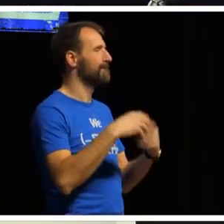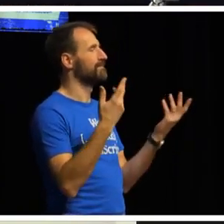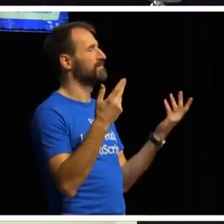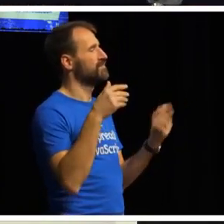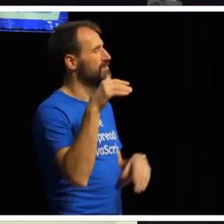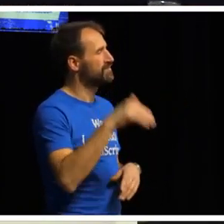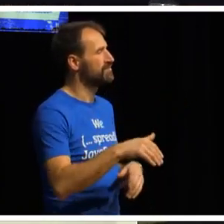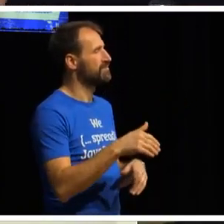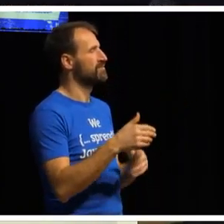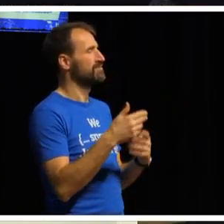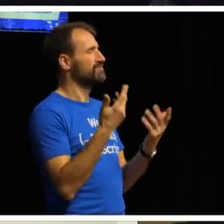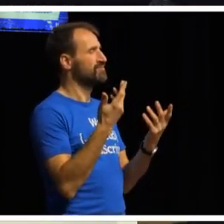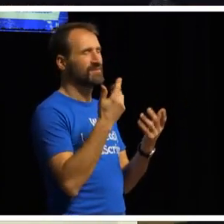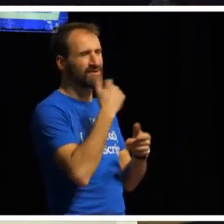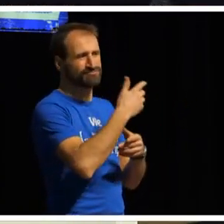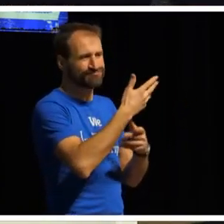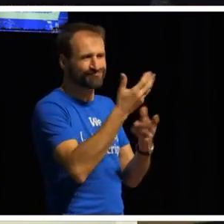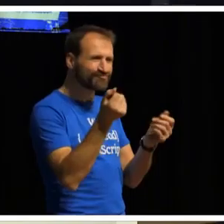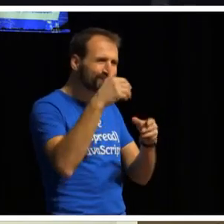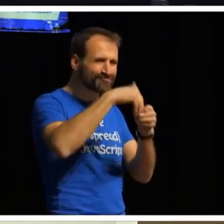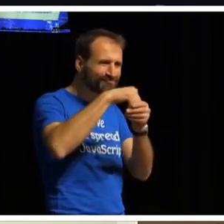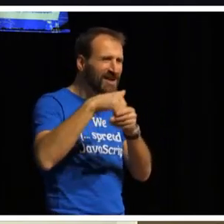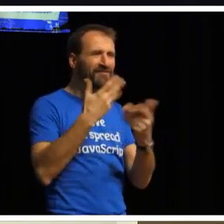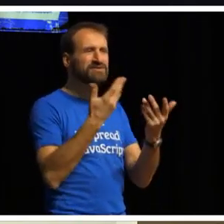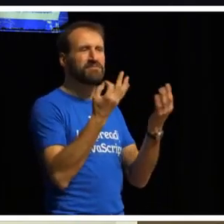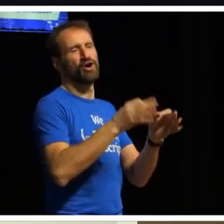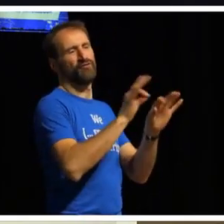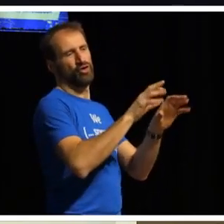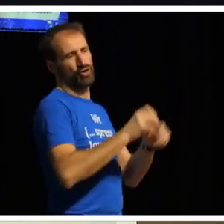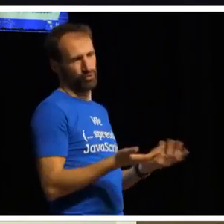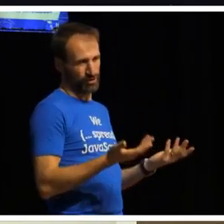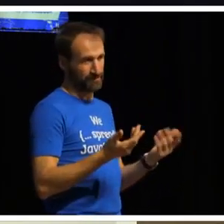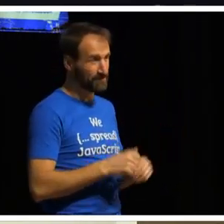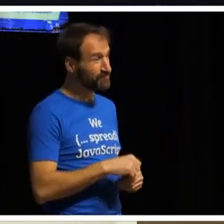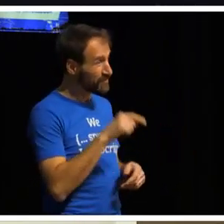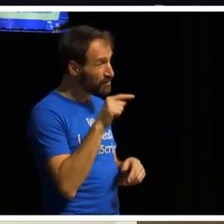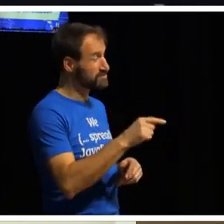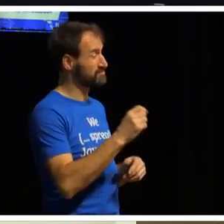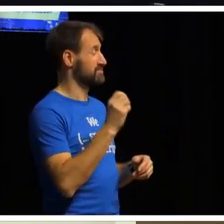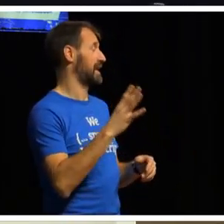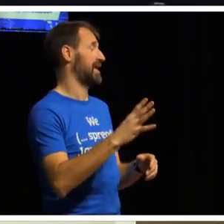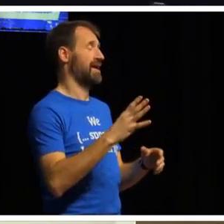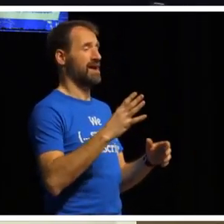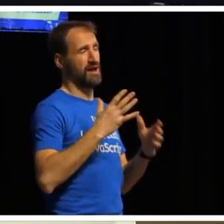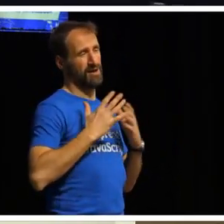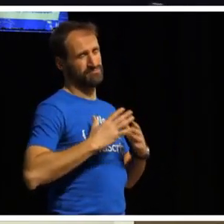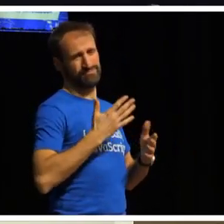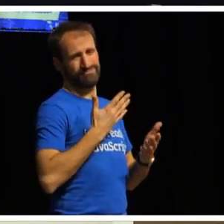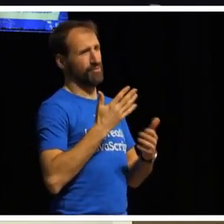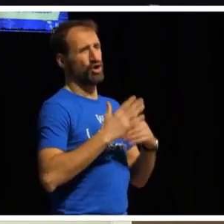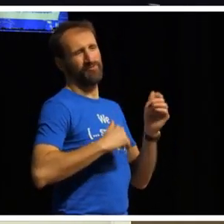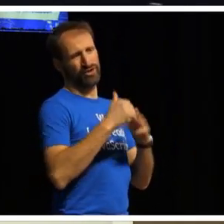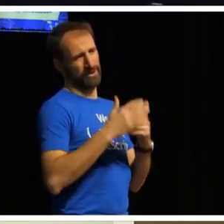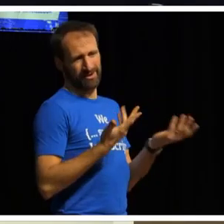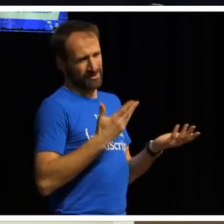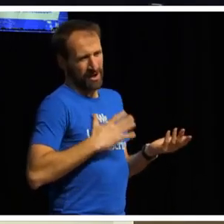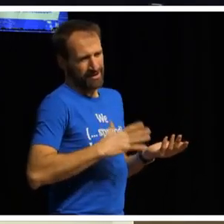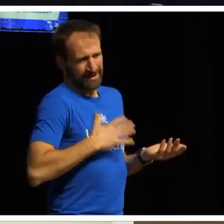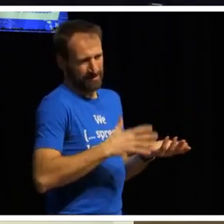an oscillator in, so you know, they'll just work. These things are really popular. So ARM, who is just